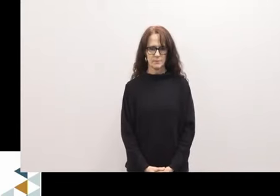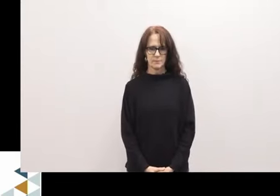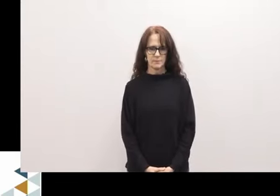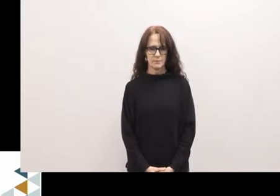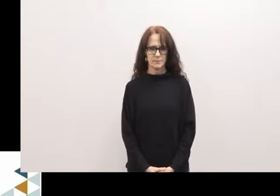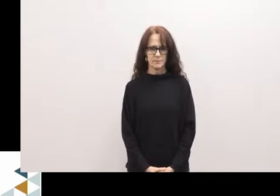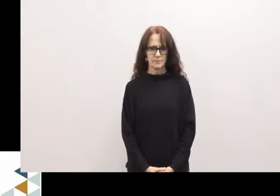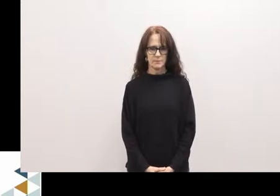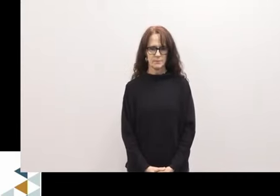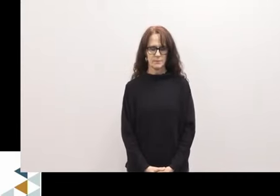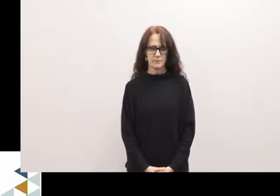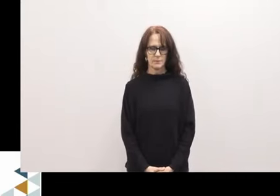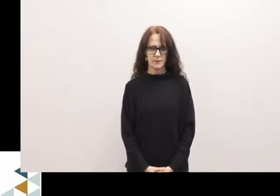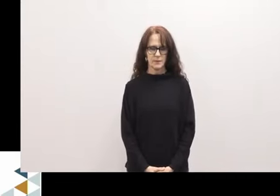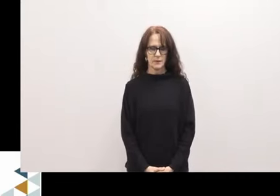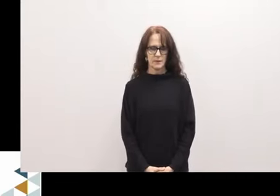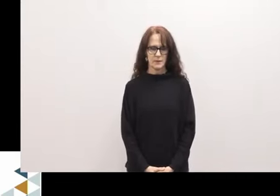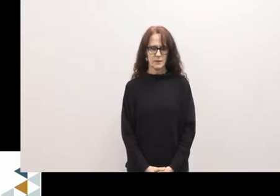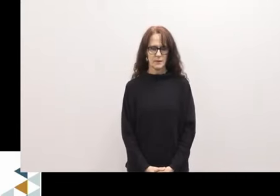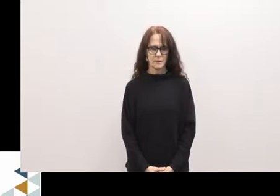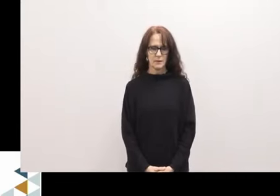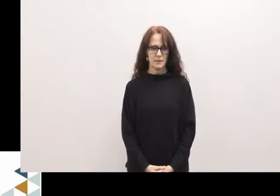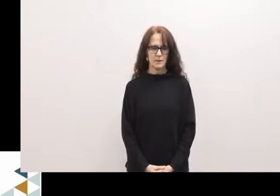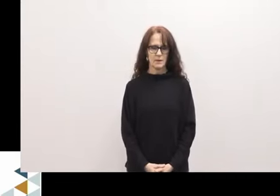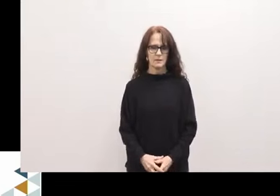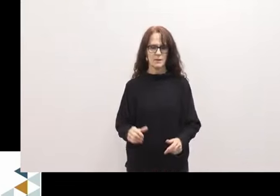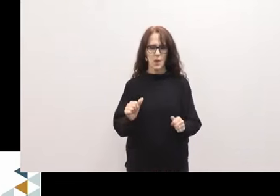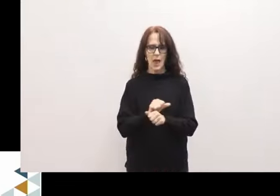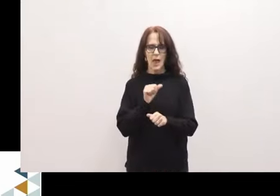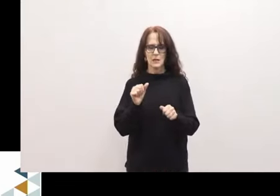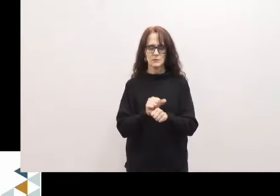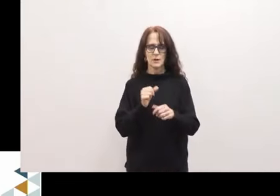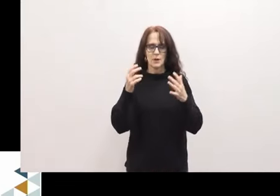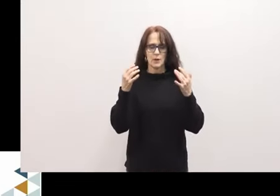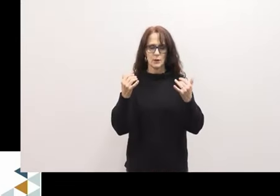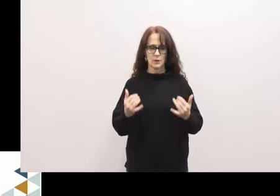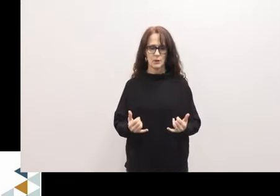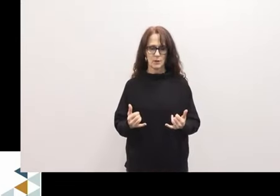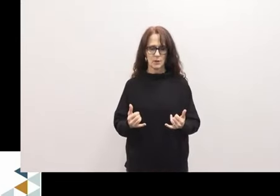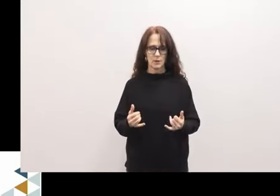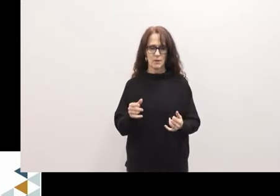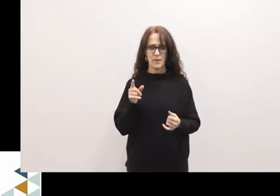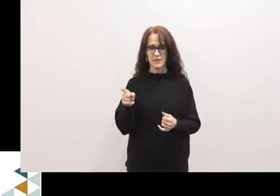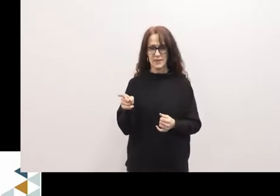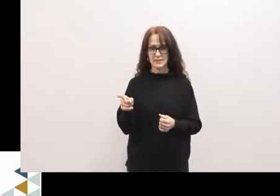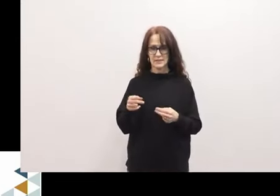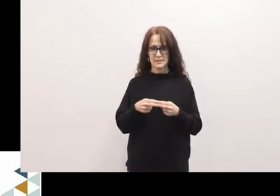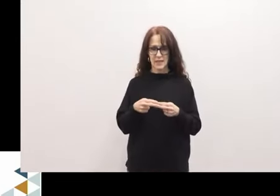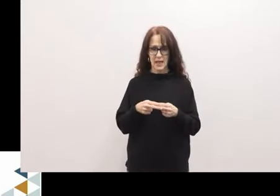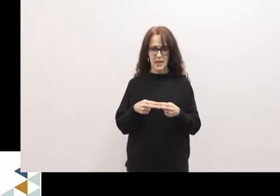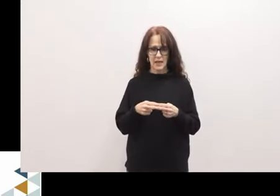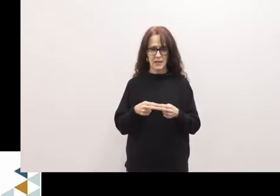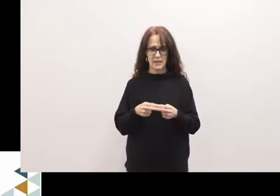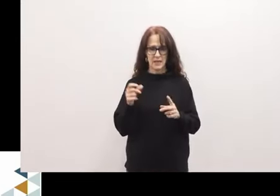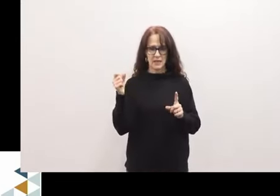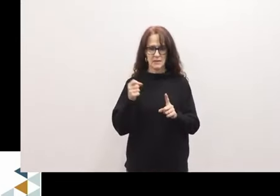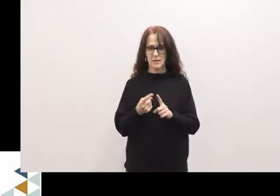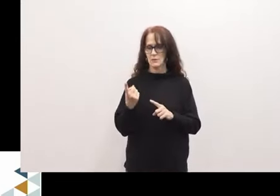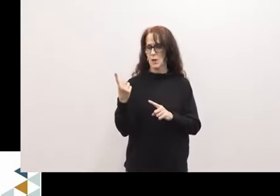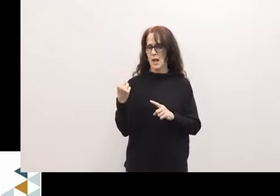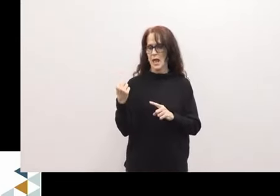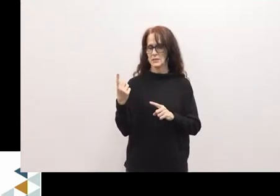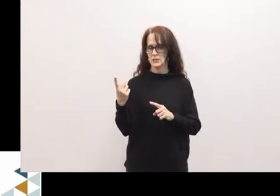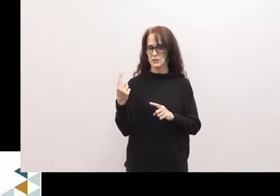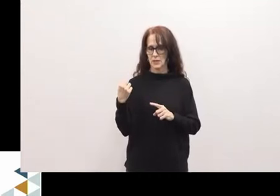So let's take a look at algebra. So for our current, this slide is specific to last year.